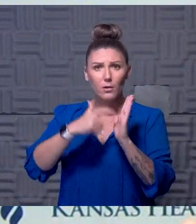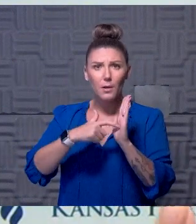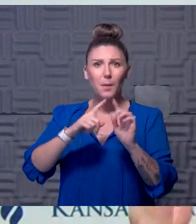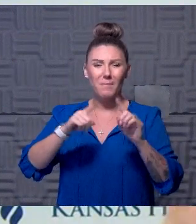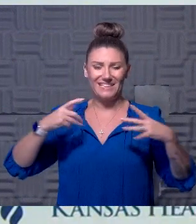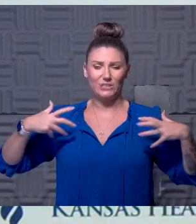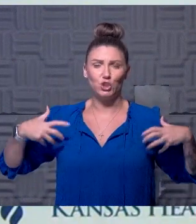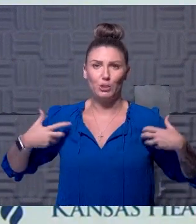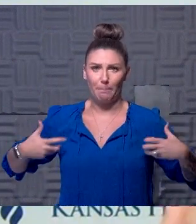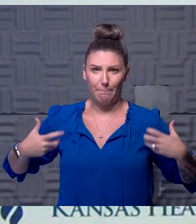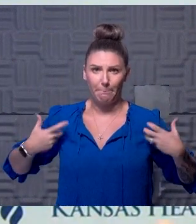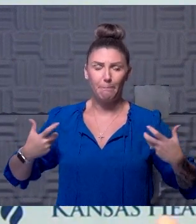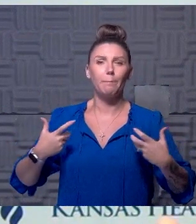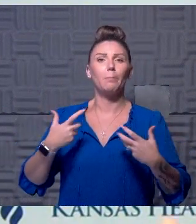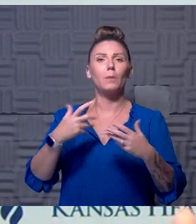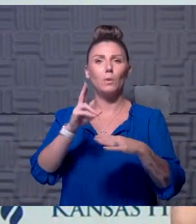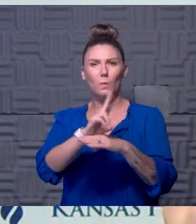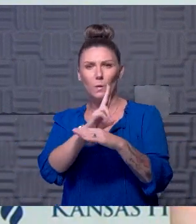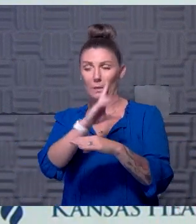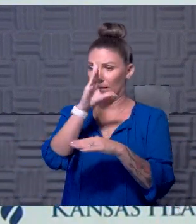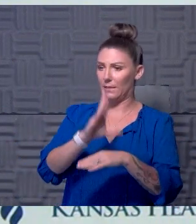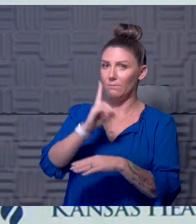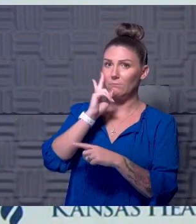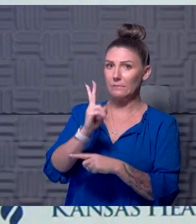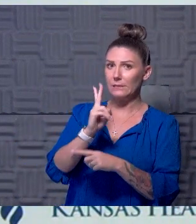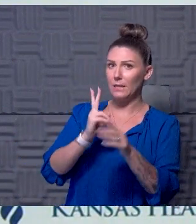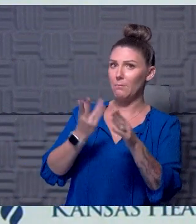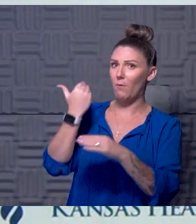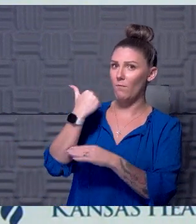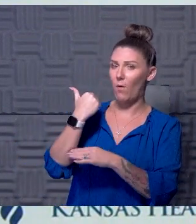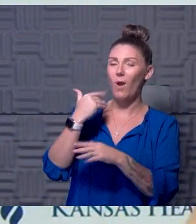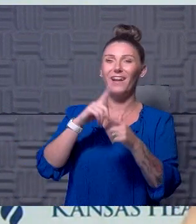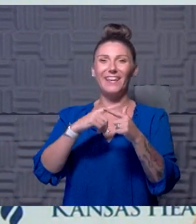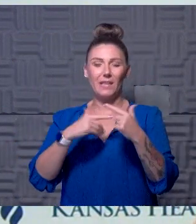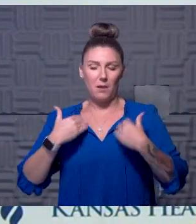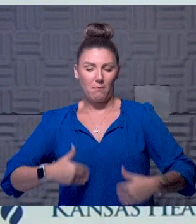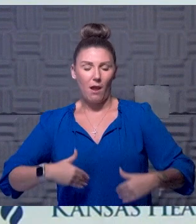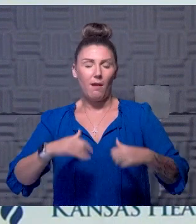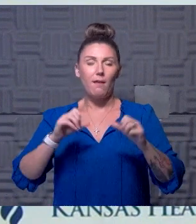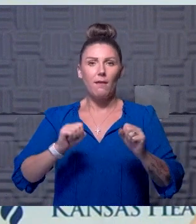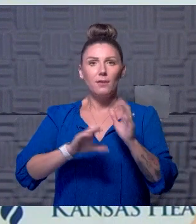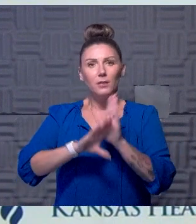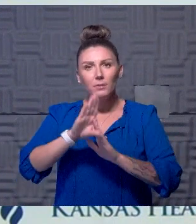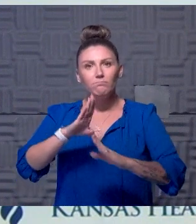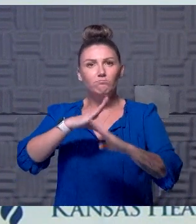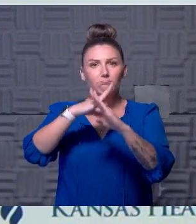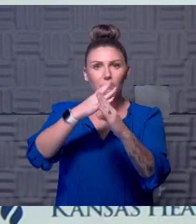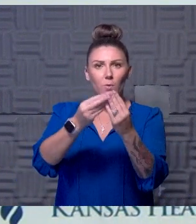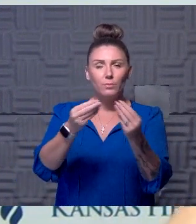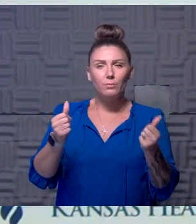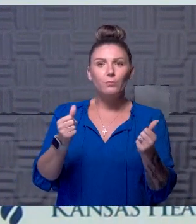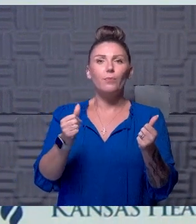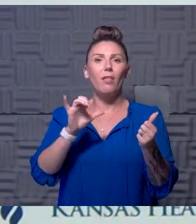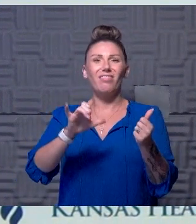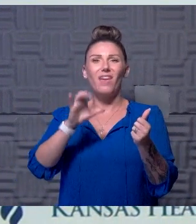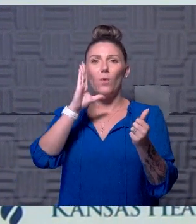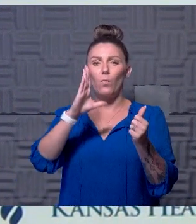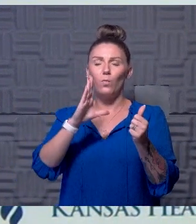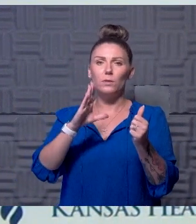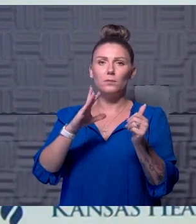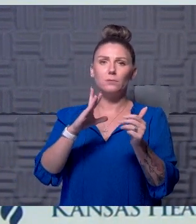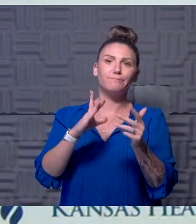chimpanzee adenovirus that we have never seen before, so we can develop immunity against it. And that is going to deliver the spike